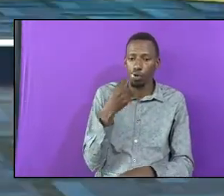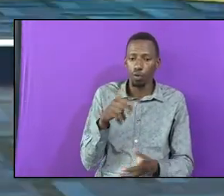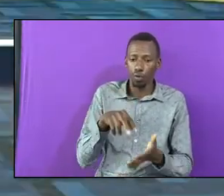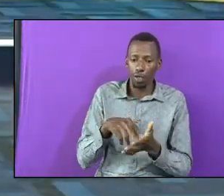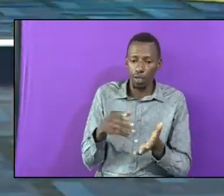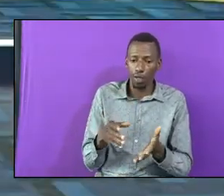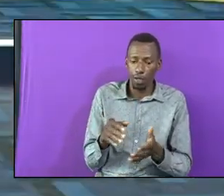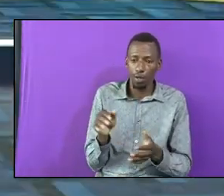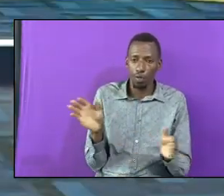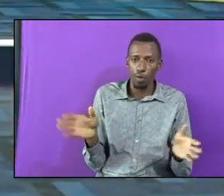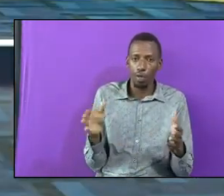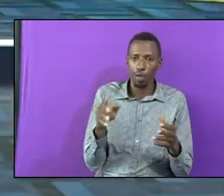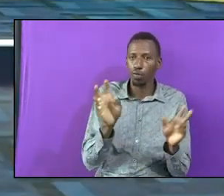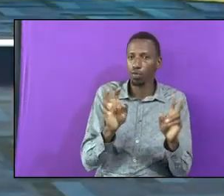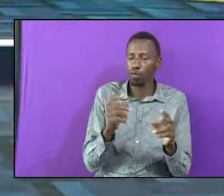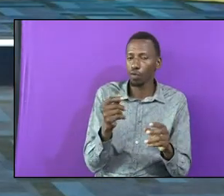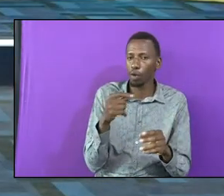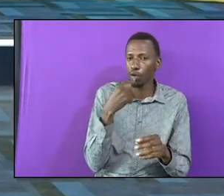Here To Impress You To Look For Money